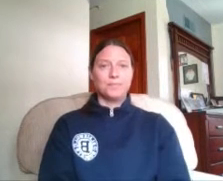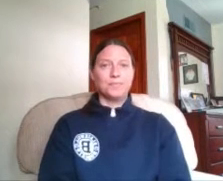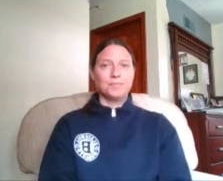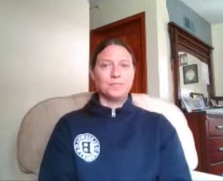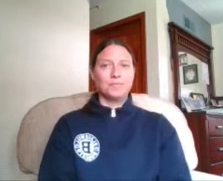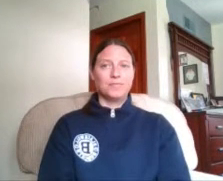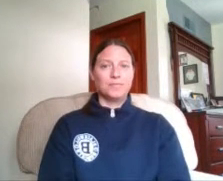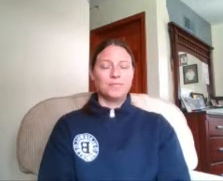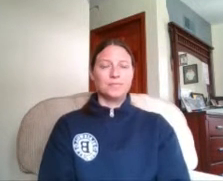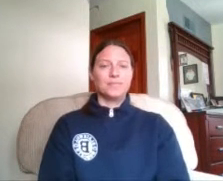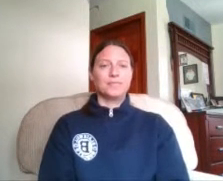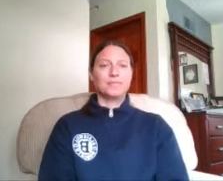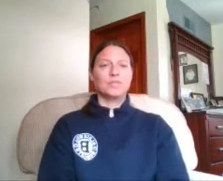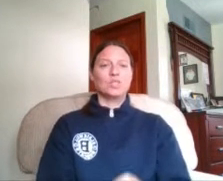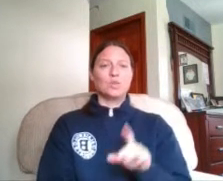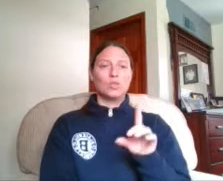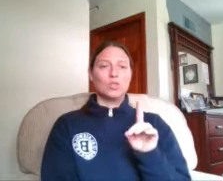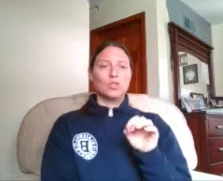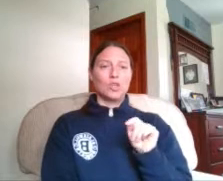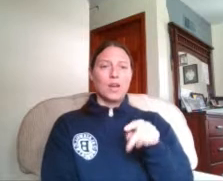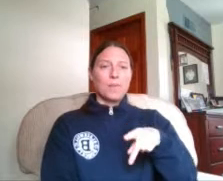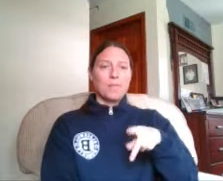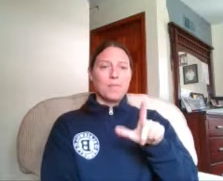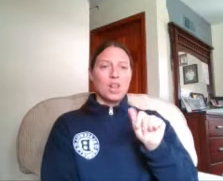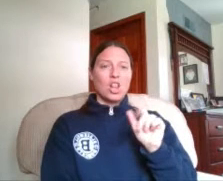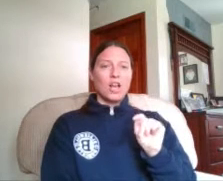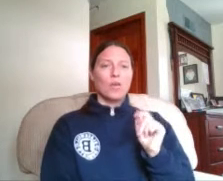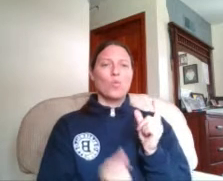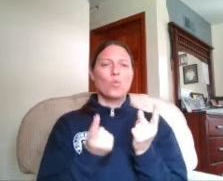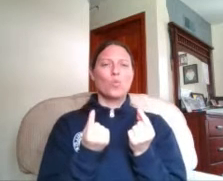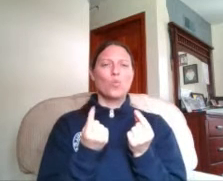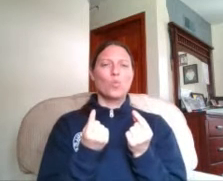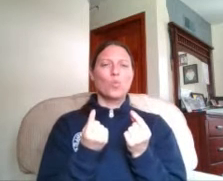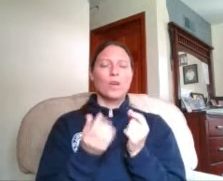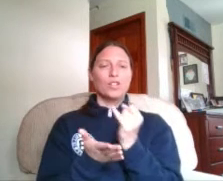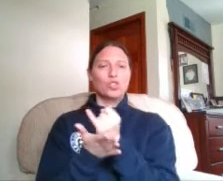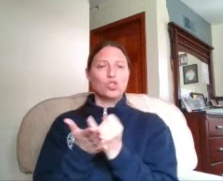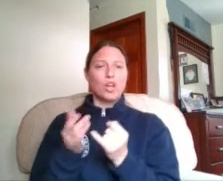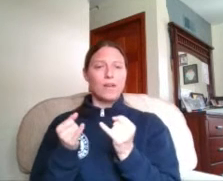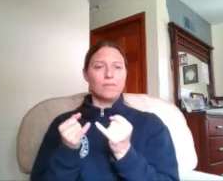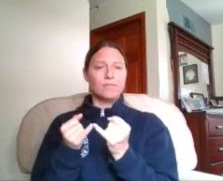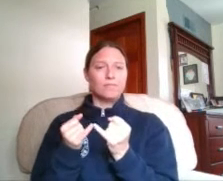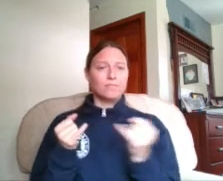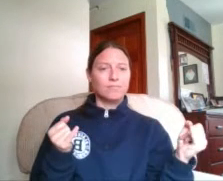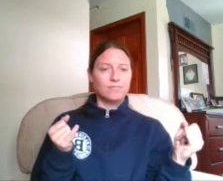how we're going to make the dot plot. We're going to draw a number line,